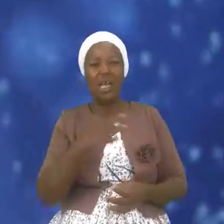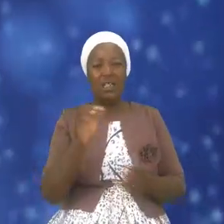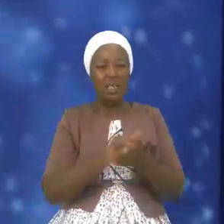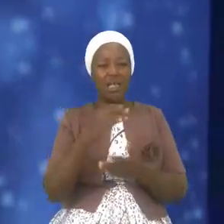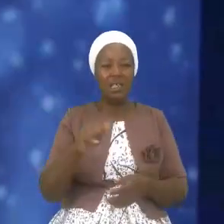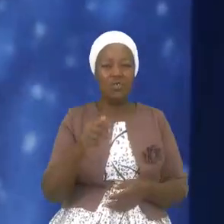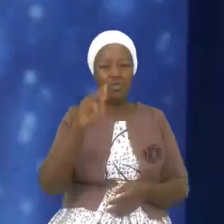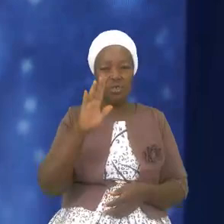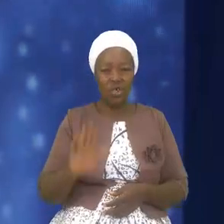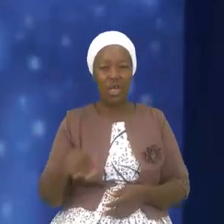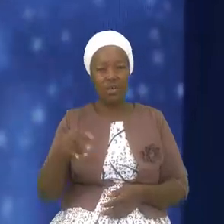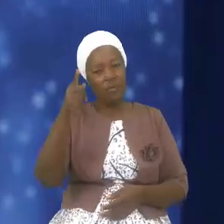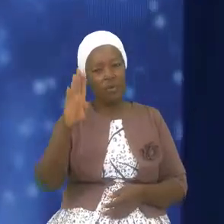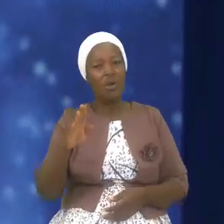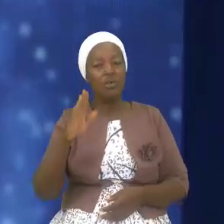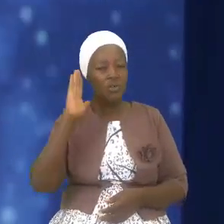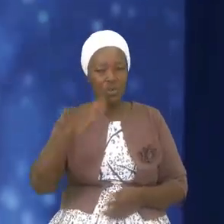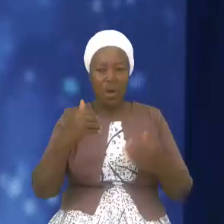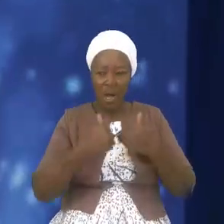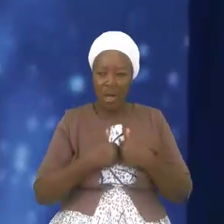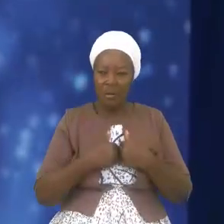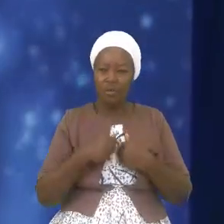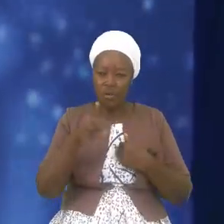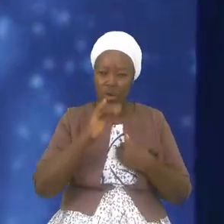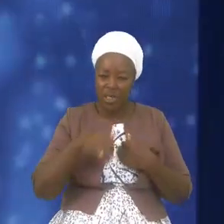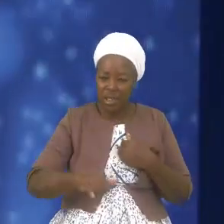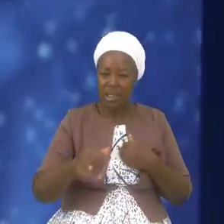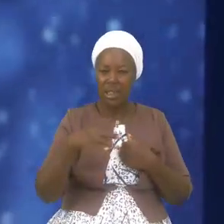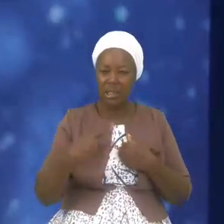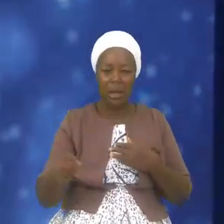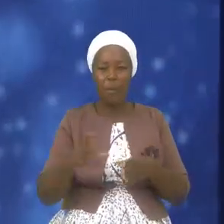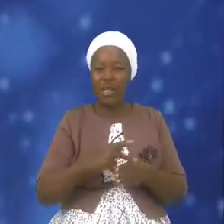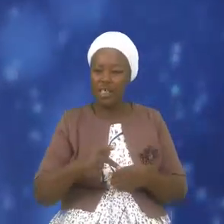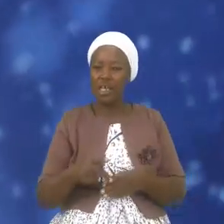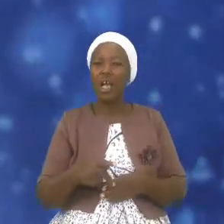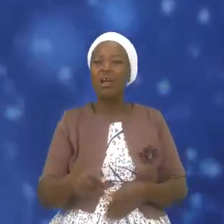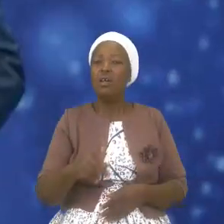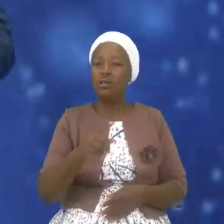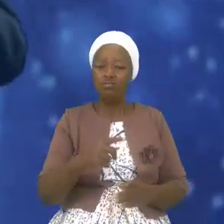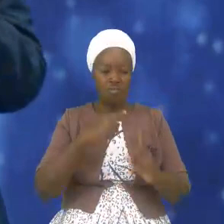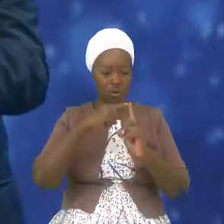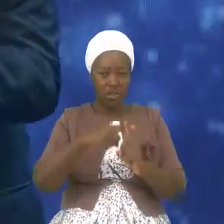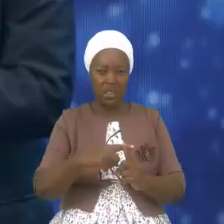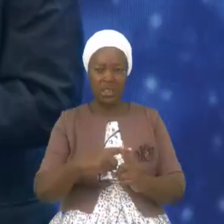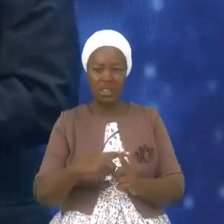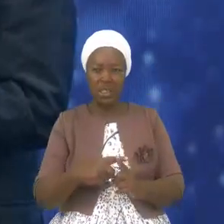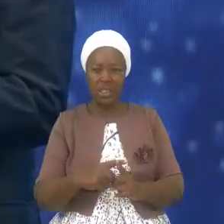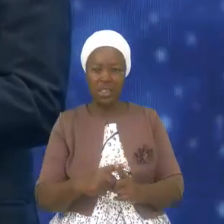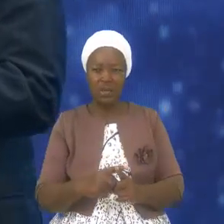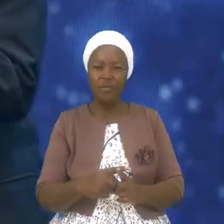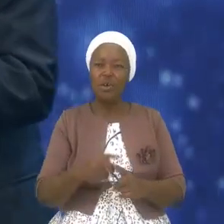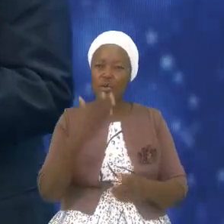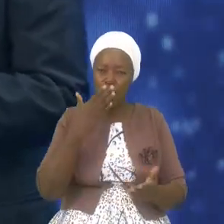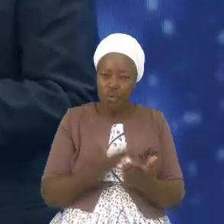the practical, positive, penetrating preacher that you used to be. There is a